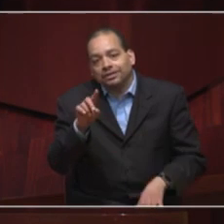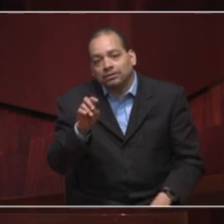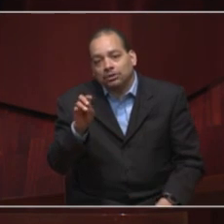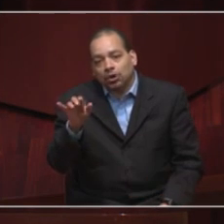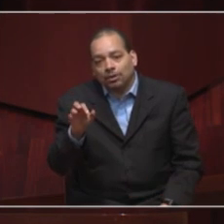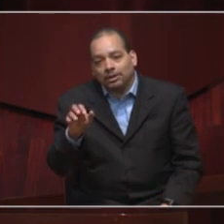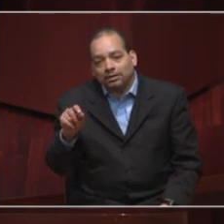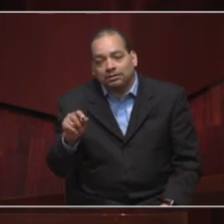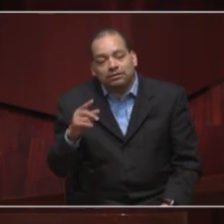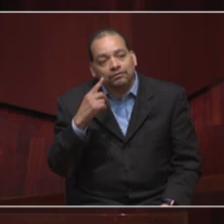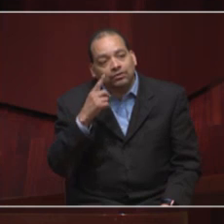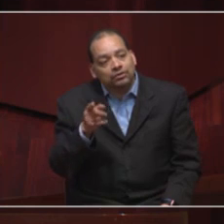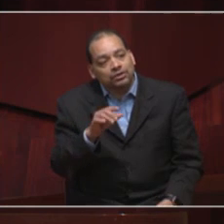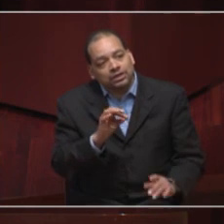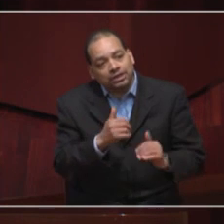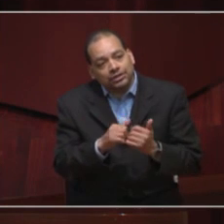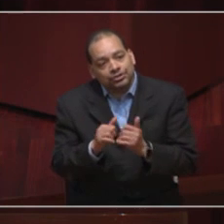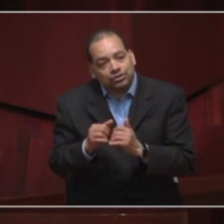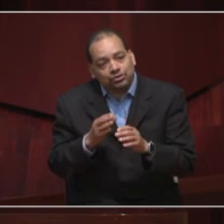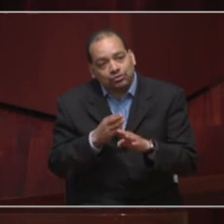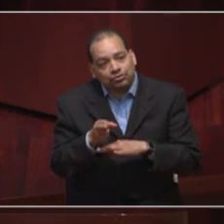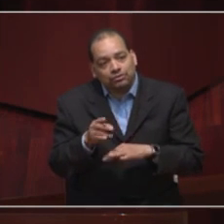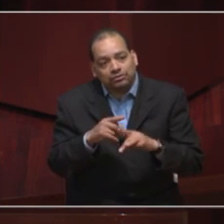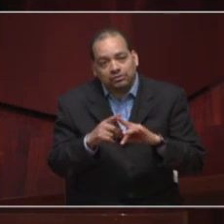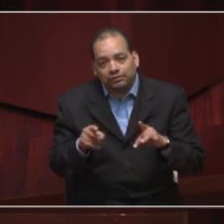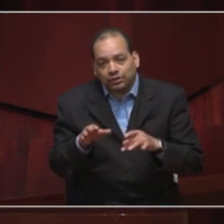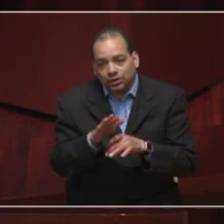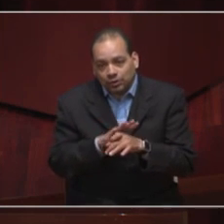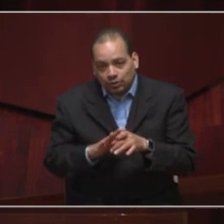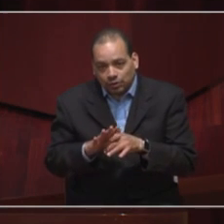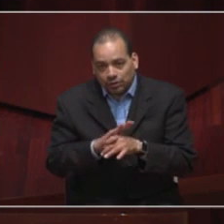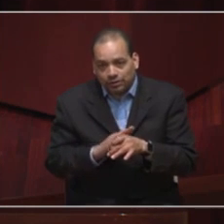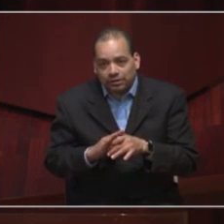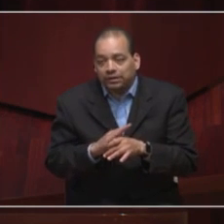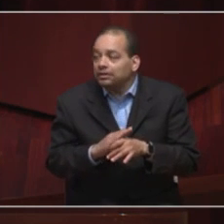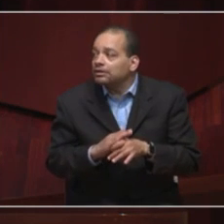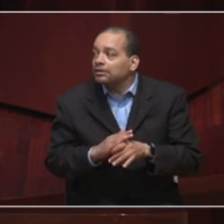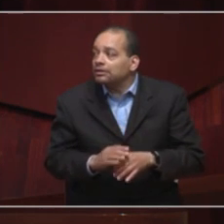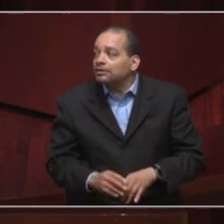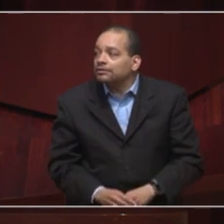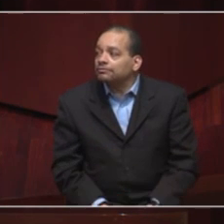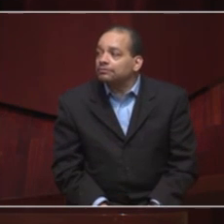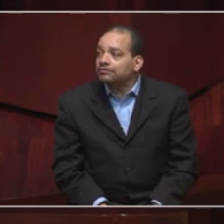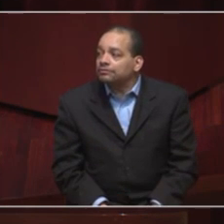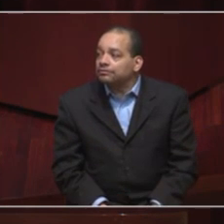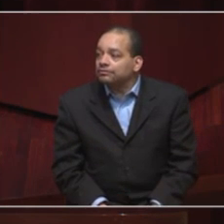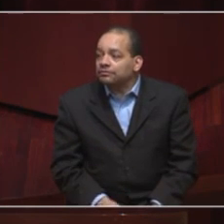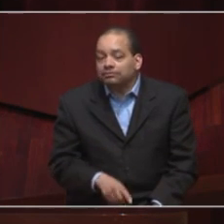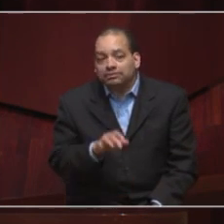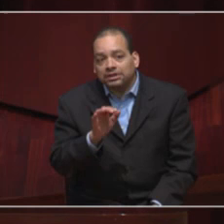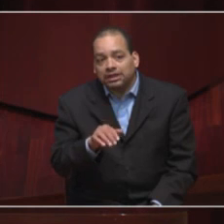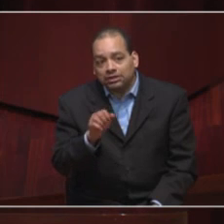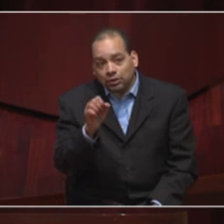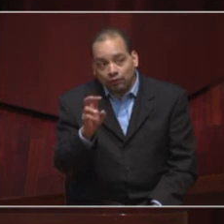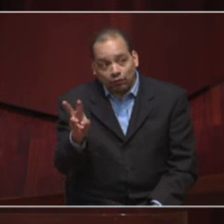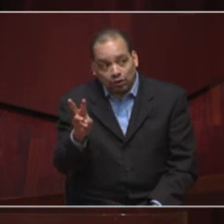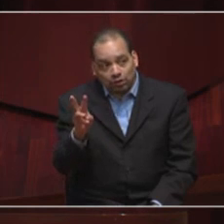that are spread across different geographical locations, is this a software that can be